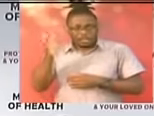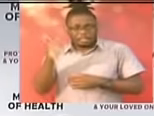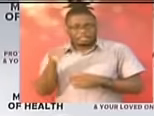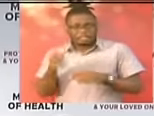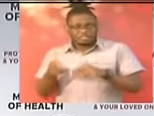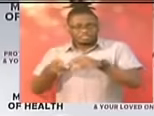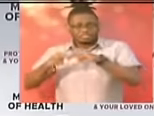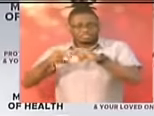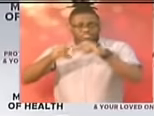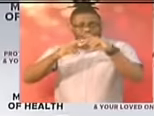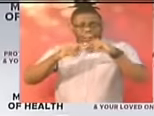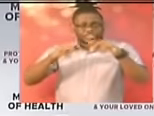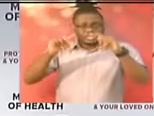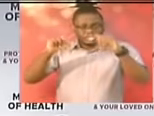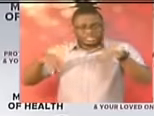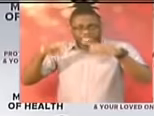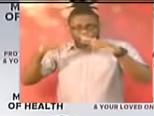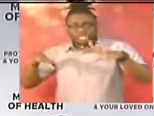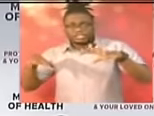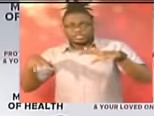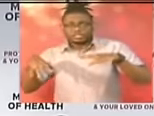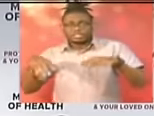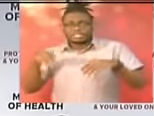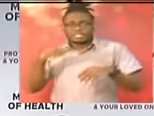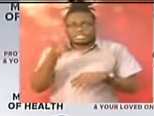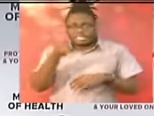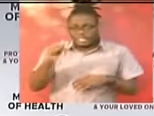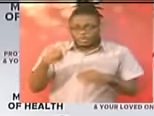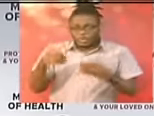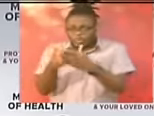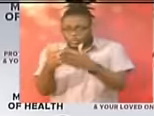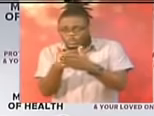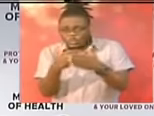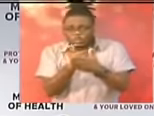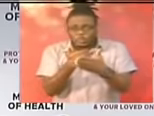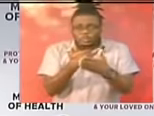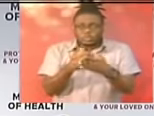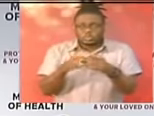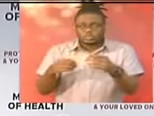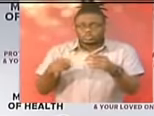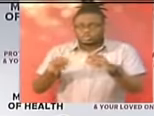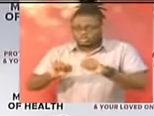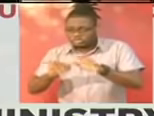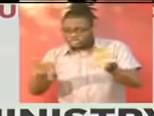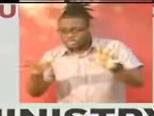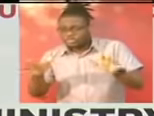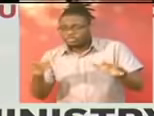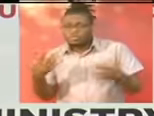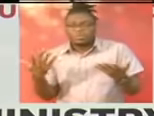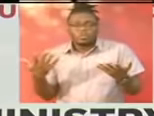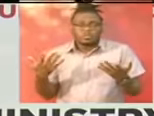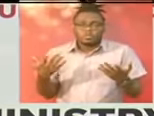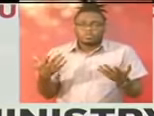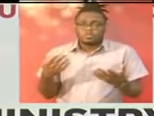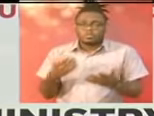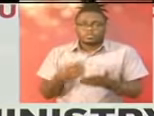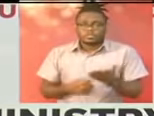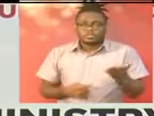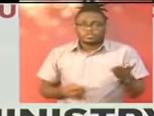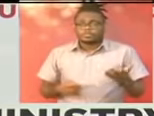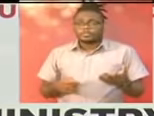Okay, thank you for the two questions. The first, now we know that we have had the introduction of